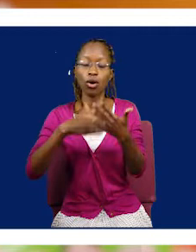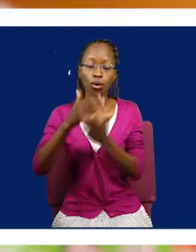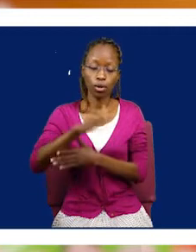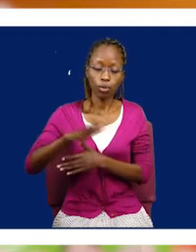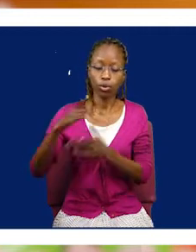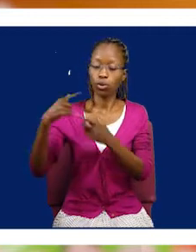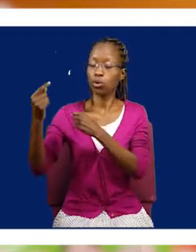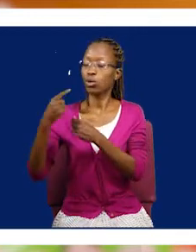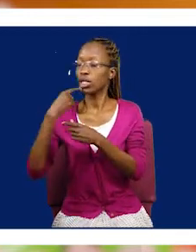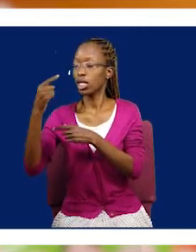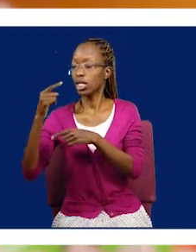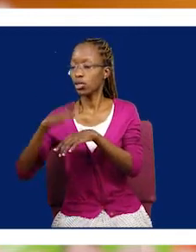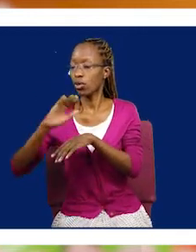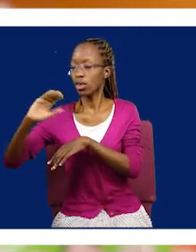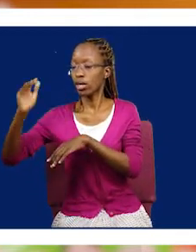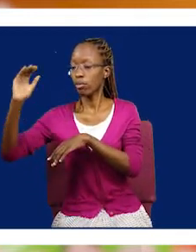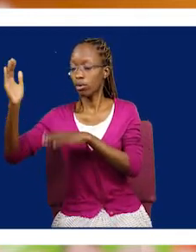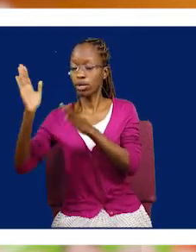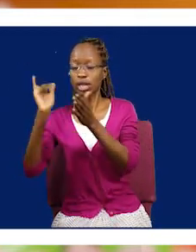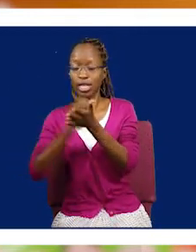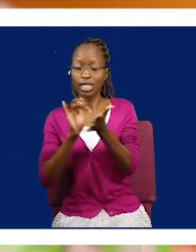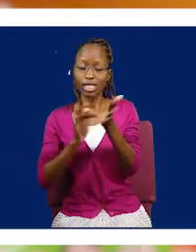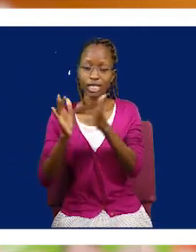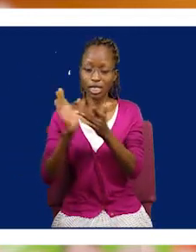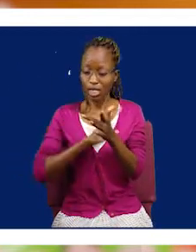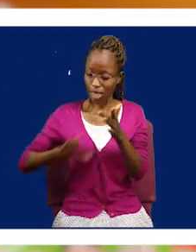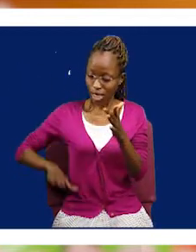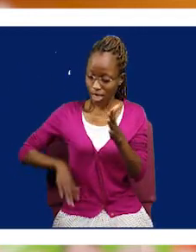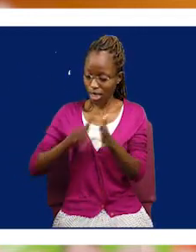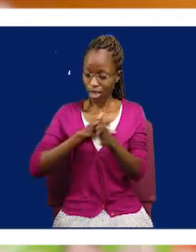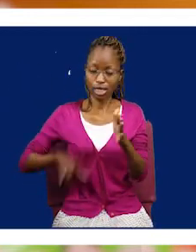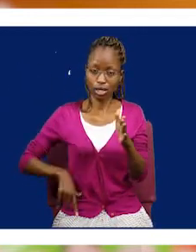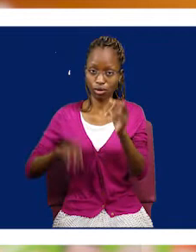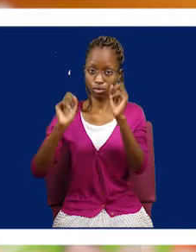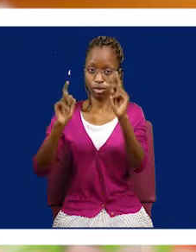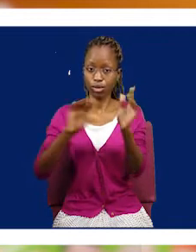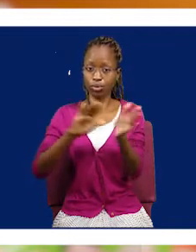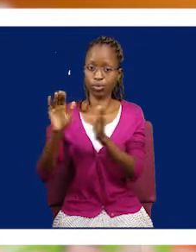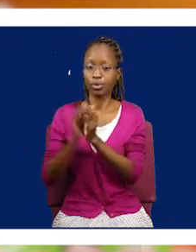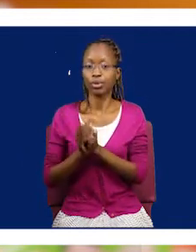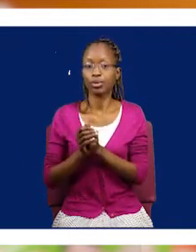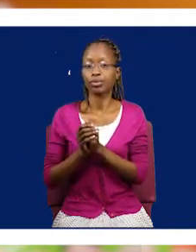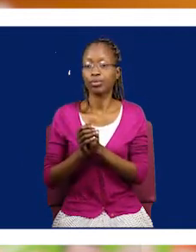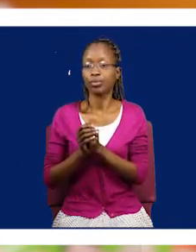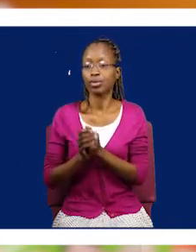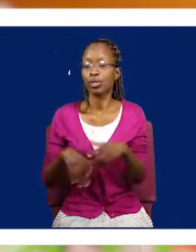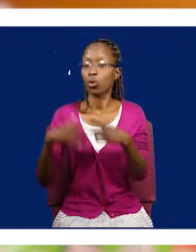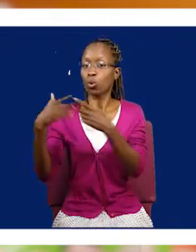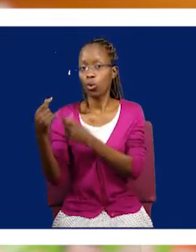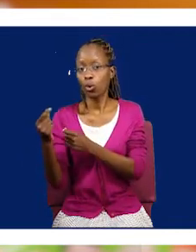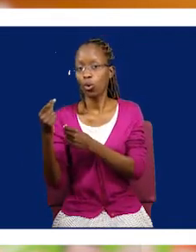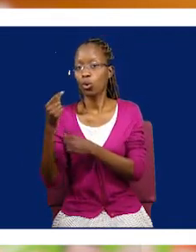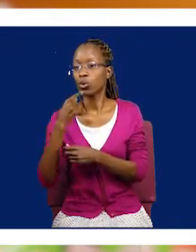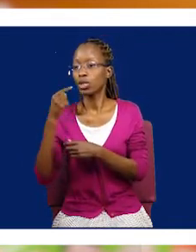Mountains that Jesus Christ is Lord. Do you know that song? Now let's sing it together. Go tell